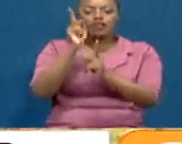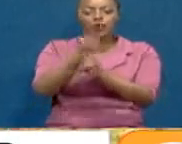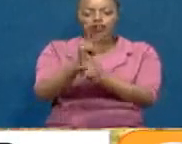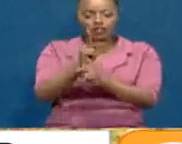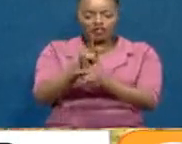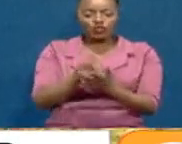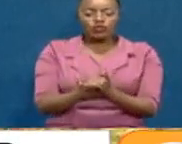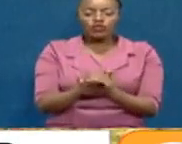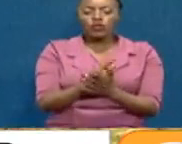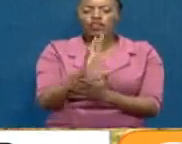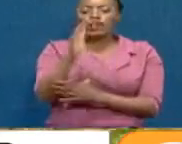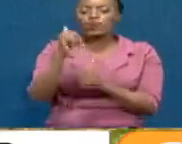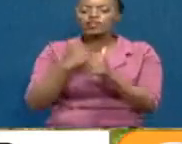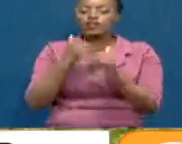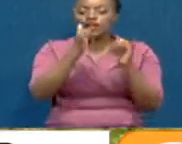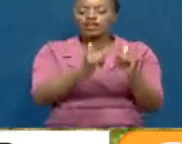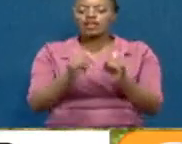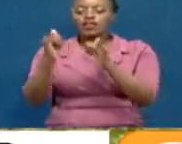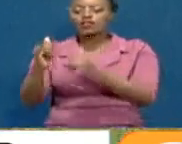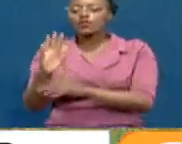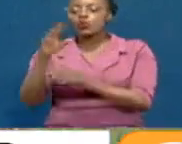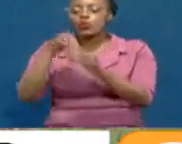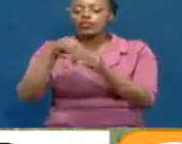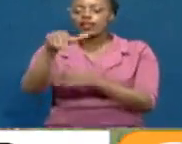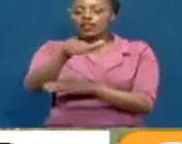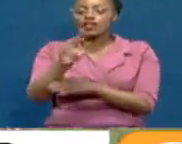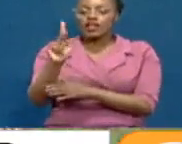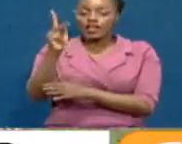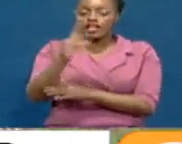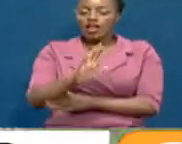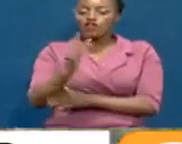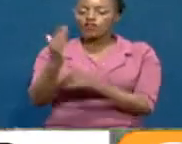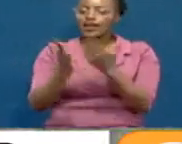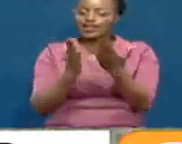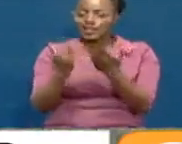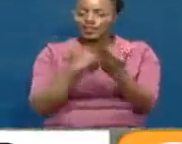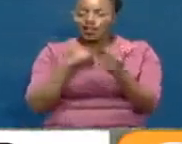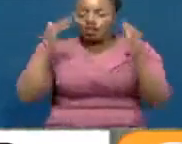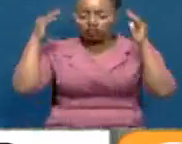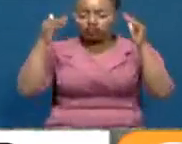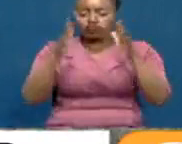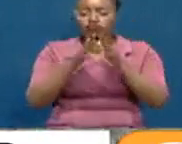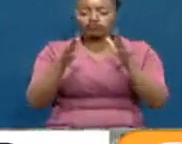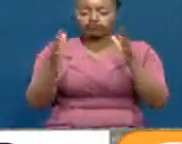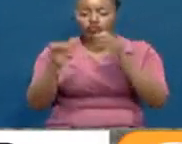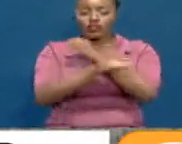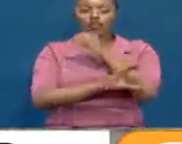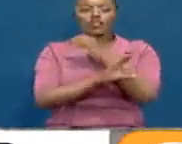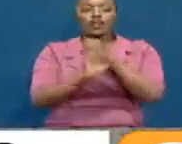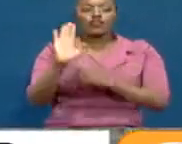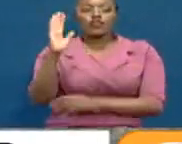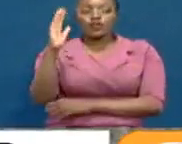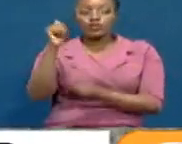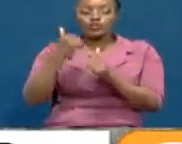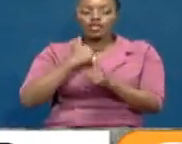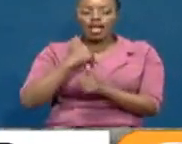save for the tree cover that accounts for individual trees within an area, Kenya Forest Service is also setting its eyes on expanding the country's forest cover,